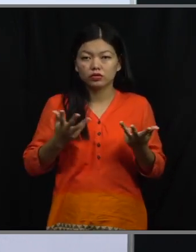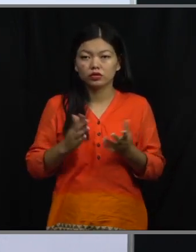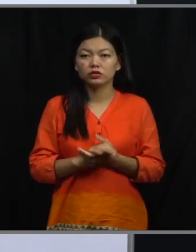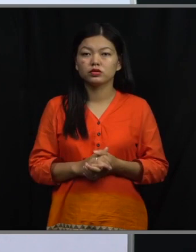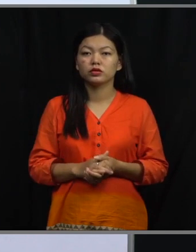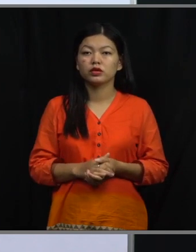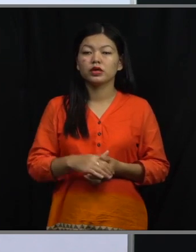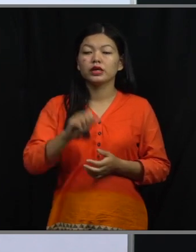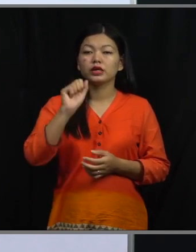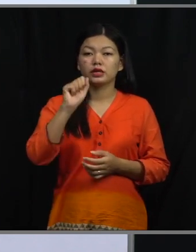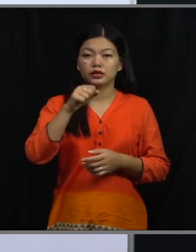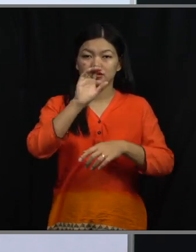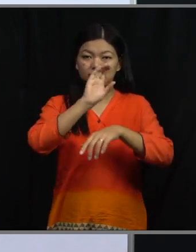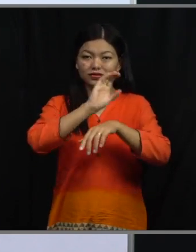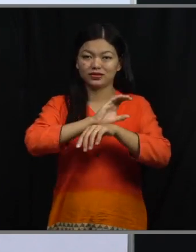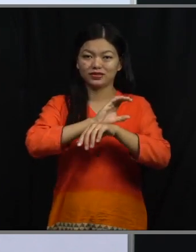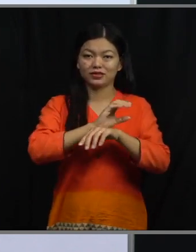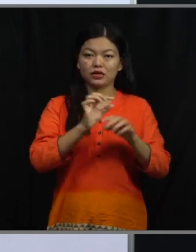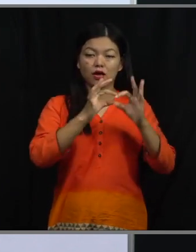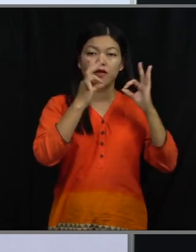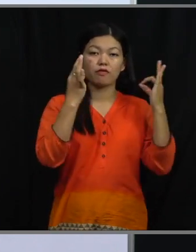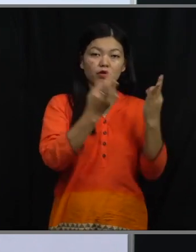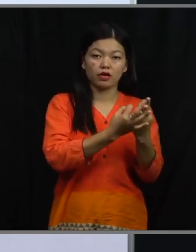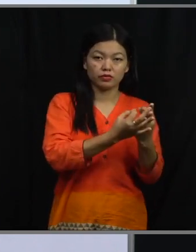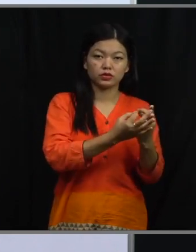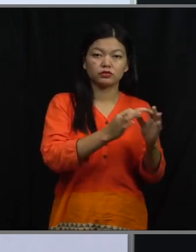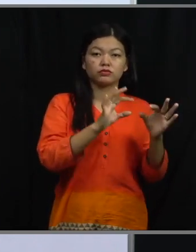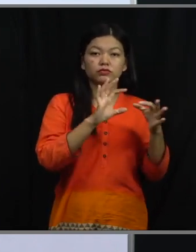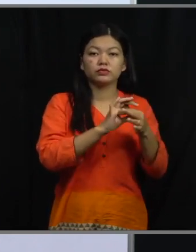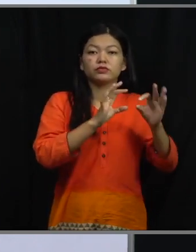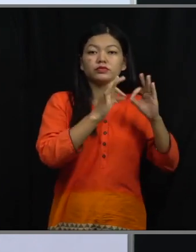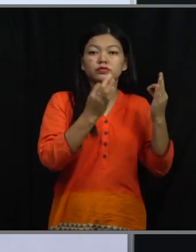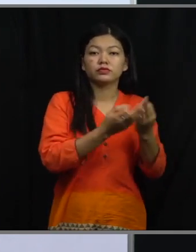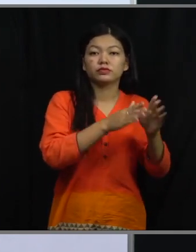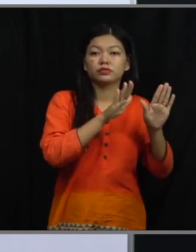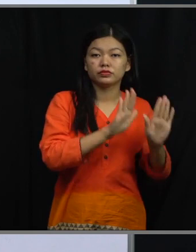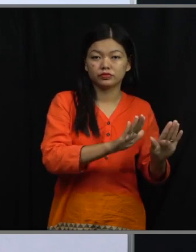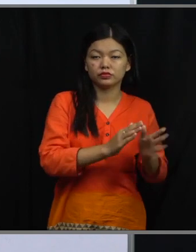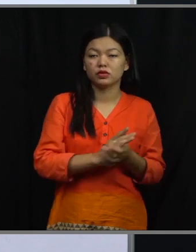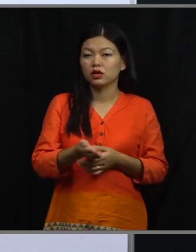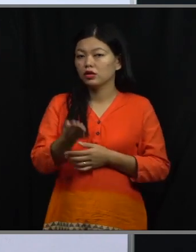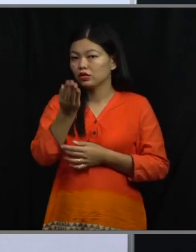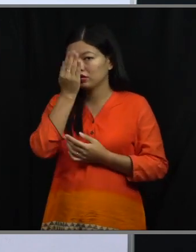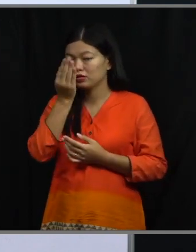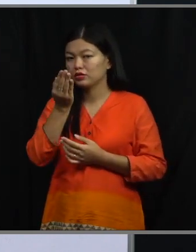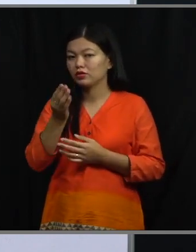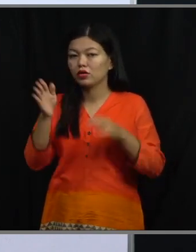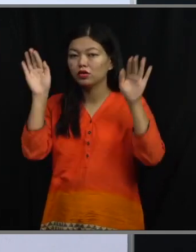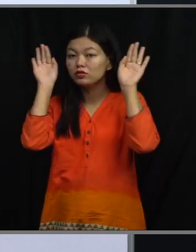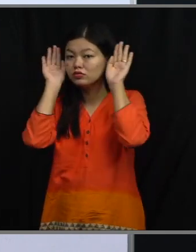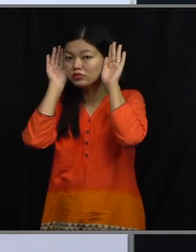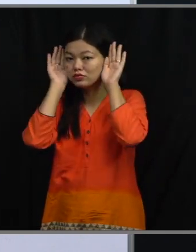the Christians and also among the Muslims, okay. So it is found among the Christians and also among